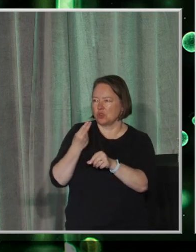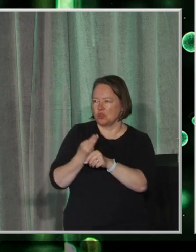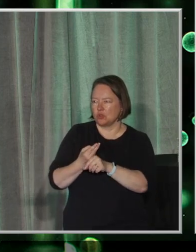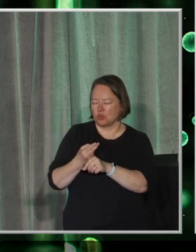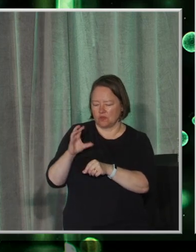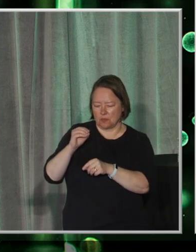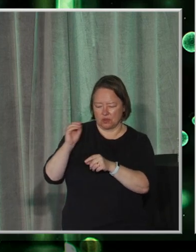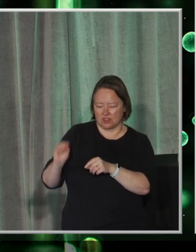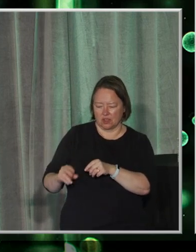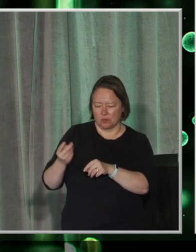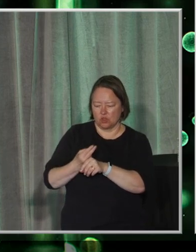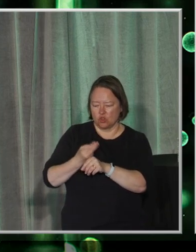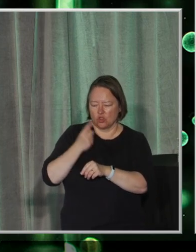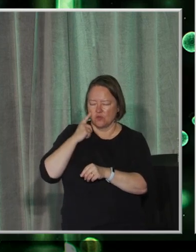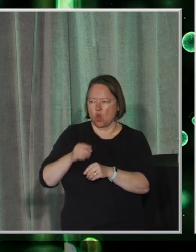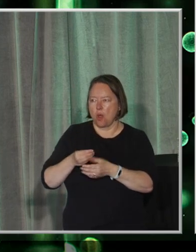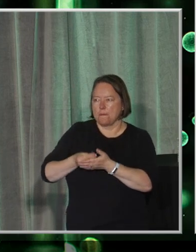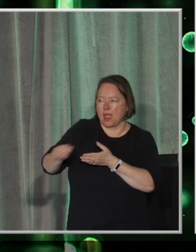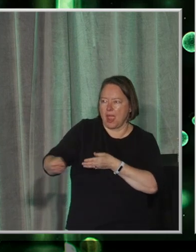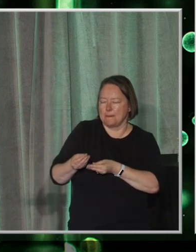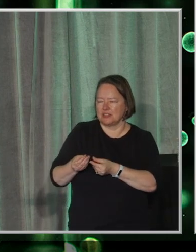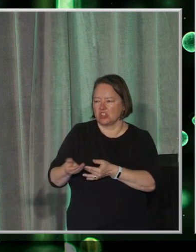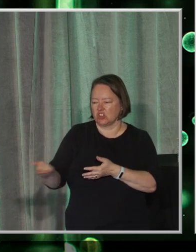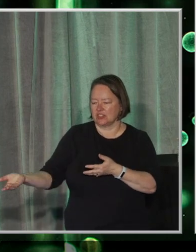for the machinery purchasing. Next.